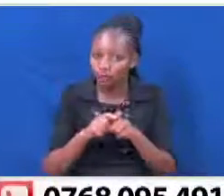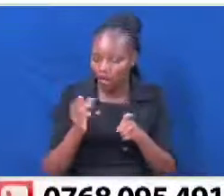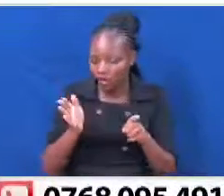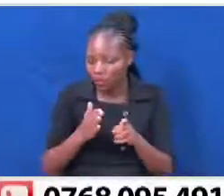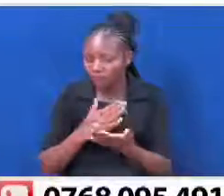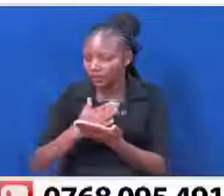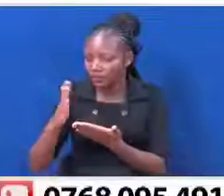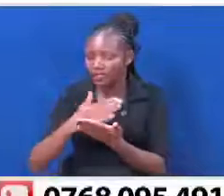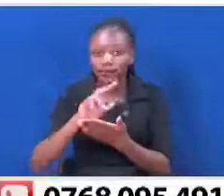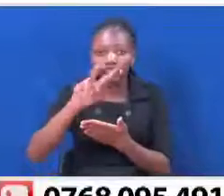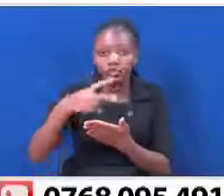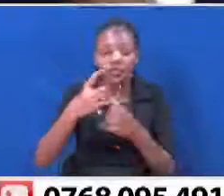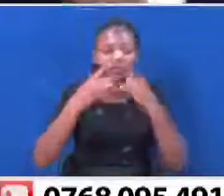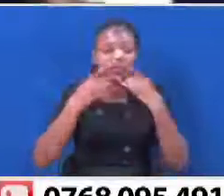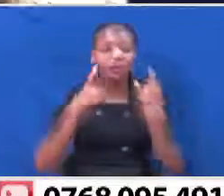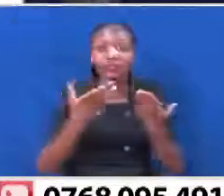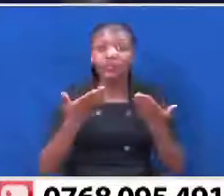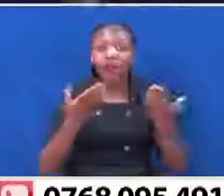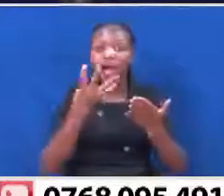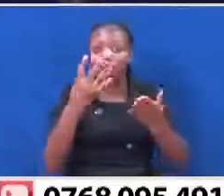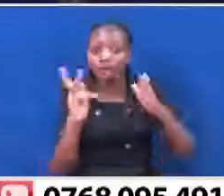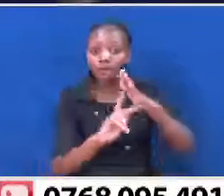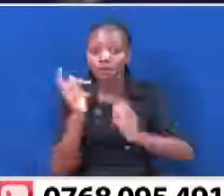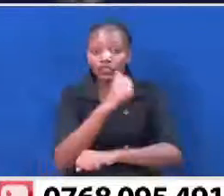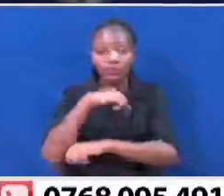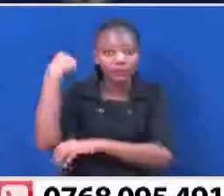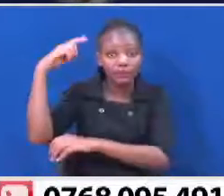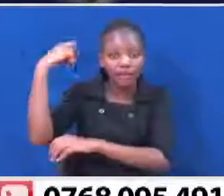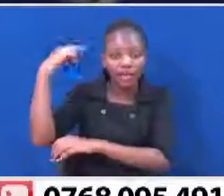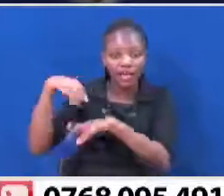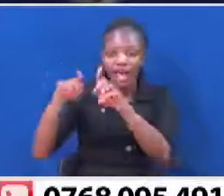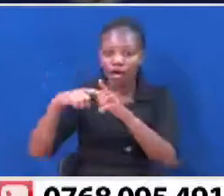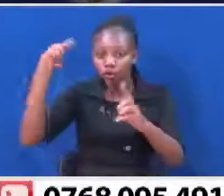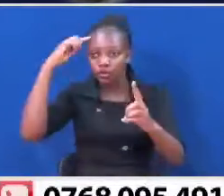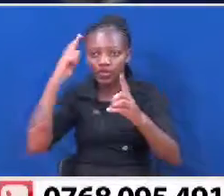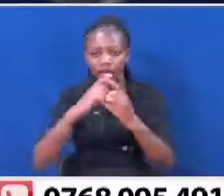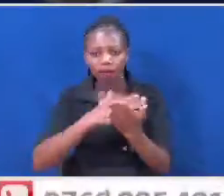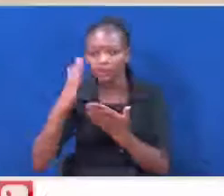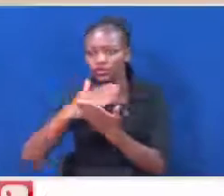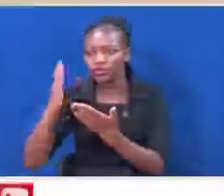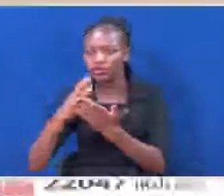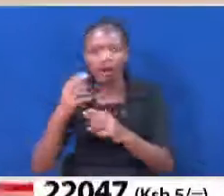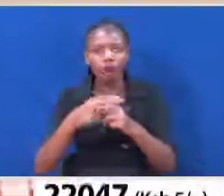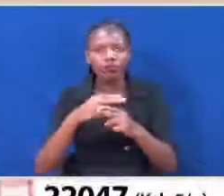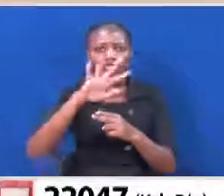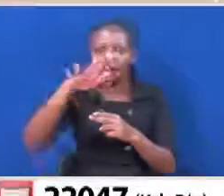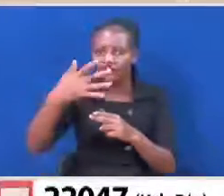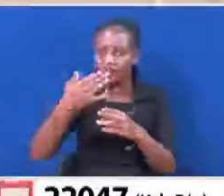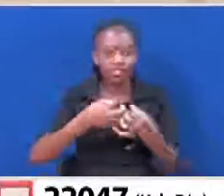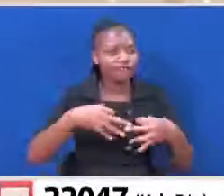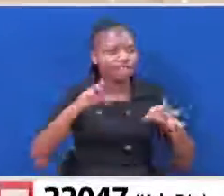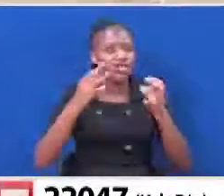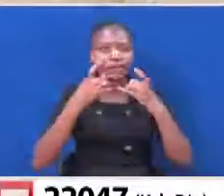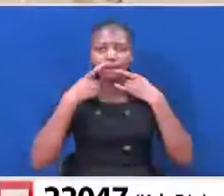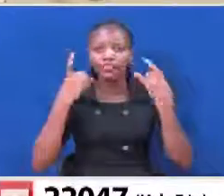to distribute 2,000 masks to 4 primary schools in Mathare. They target to distribute at least 5,000 free